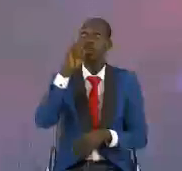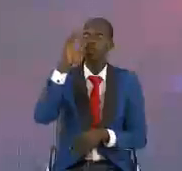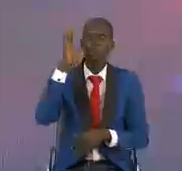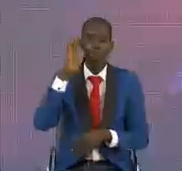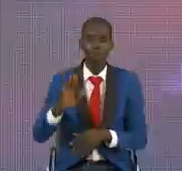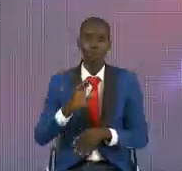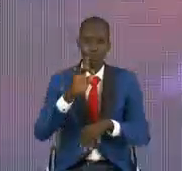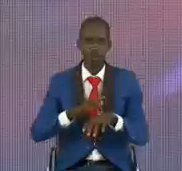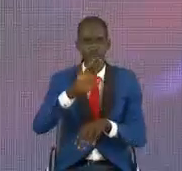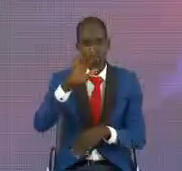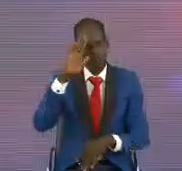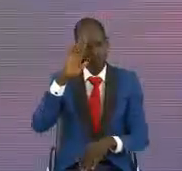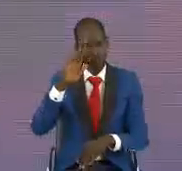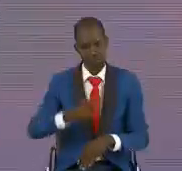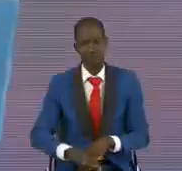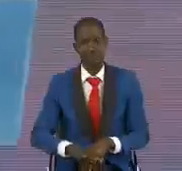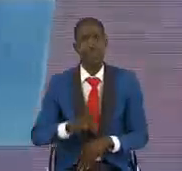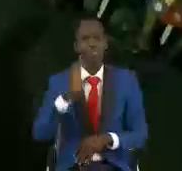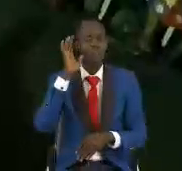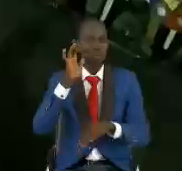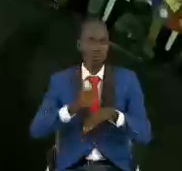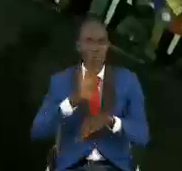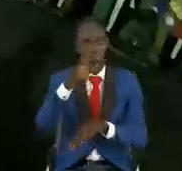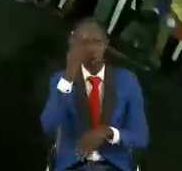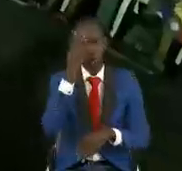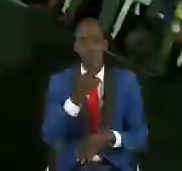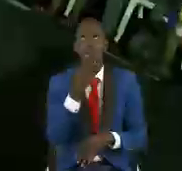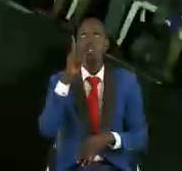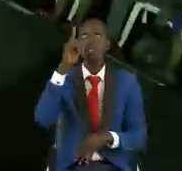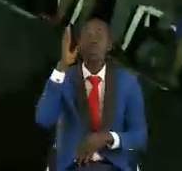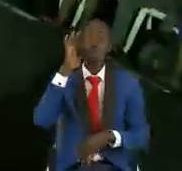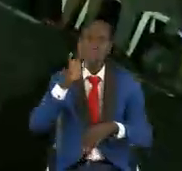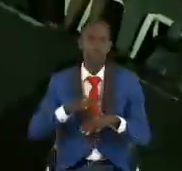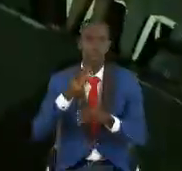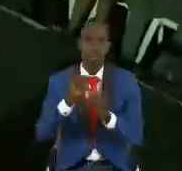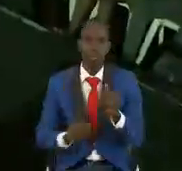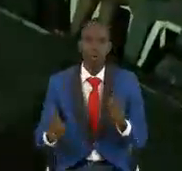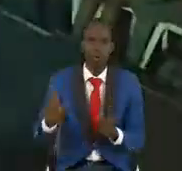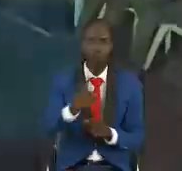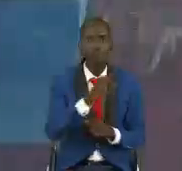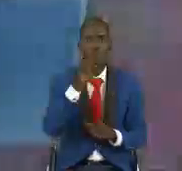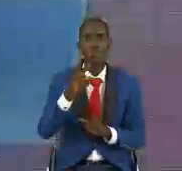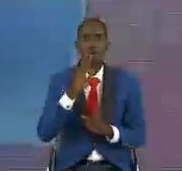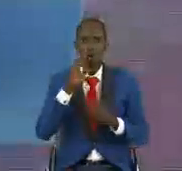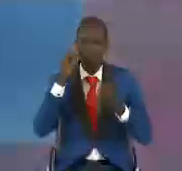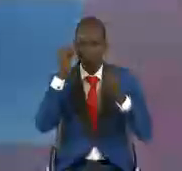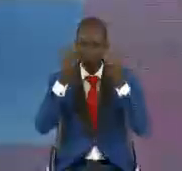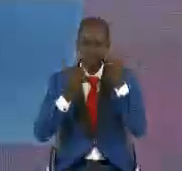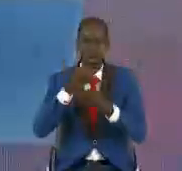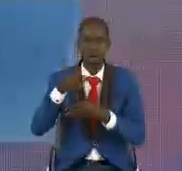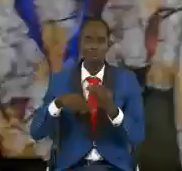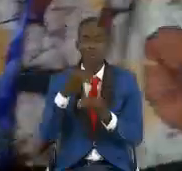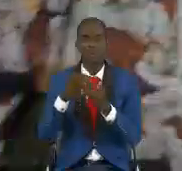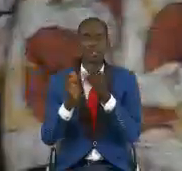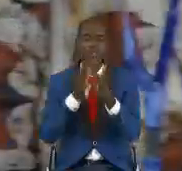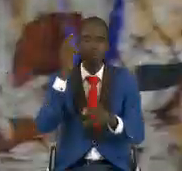child. It will touch your parents. It will touch everyone you are concerned about in Jesus'